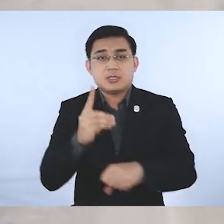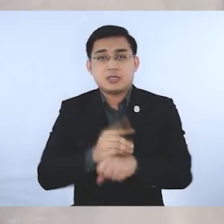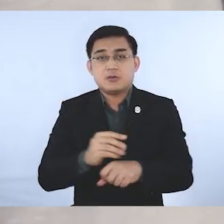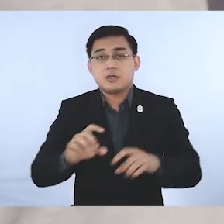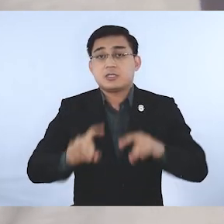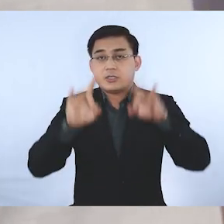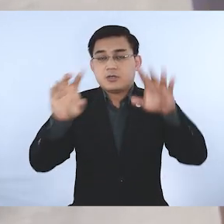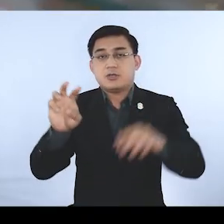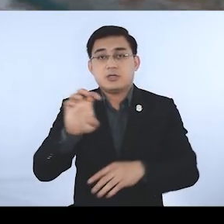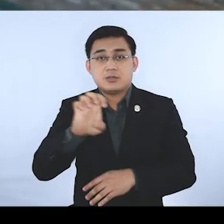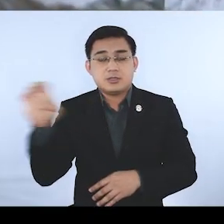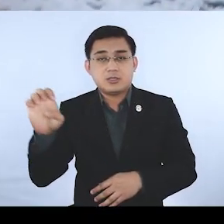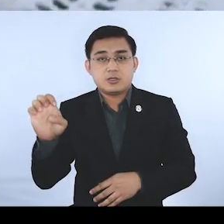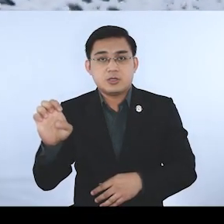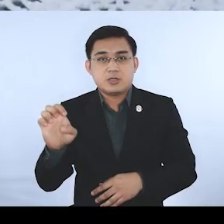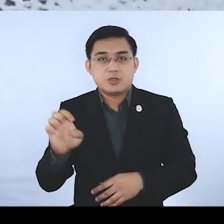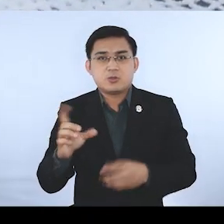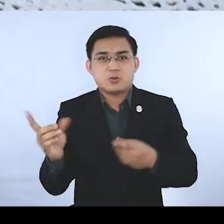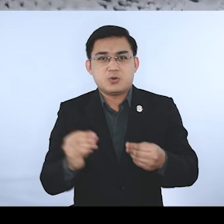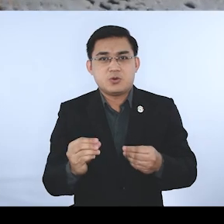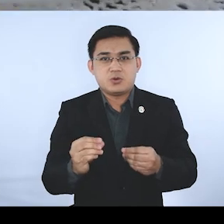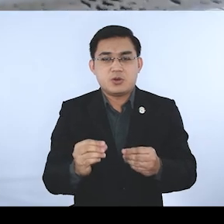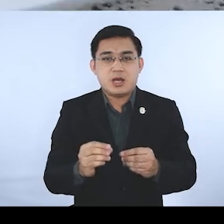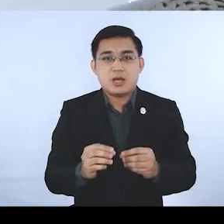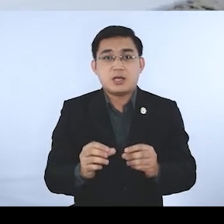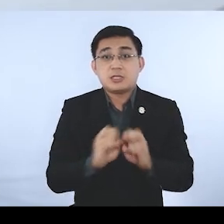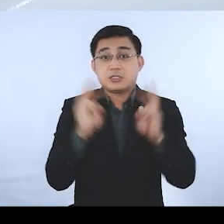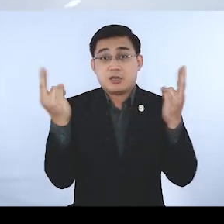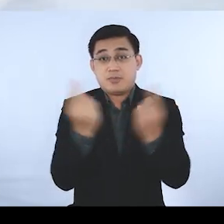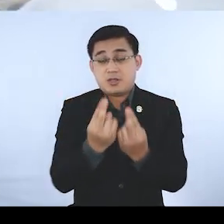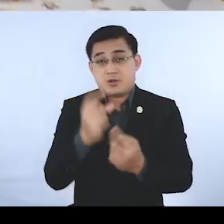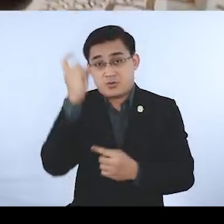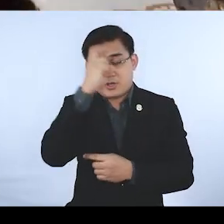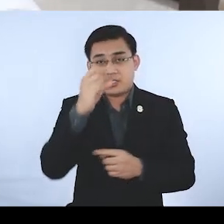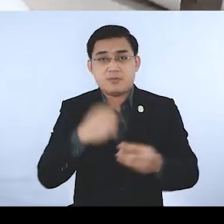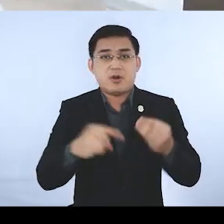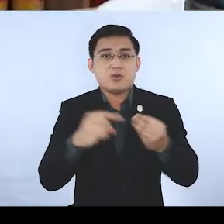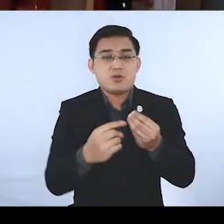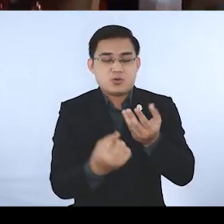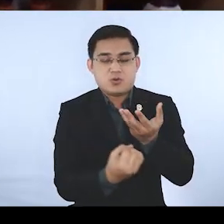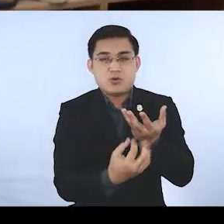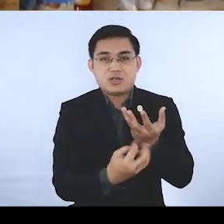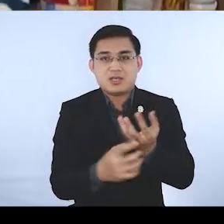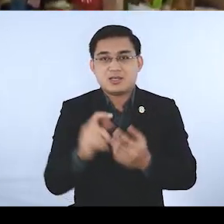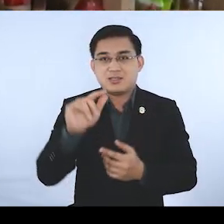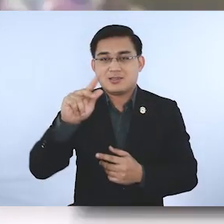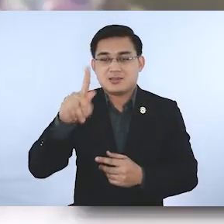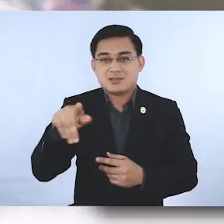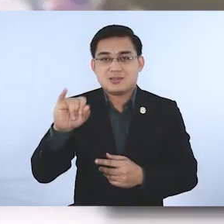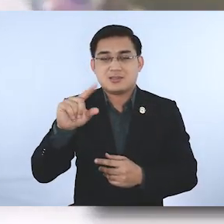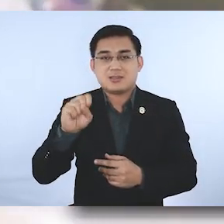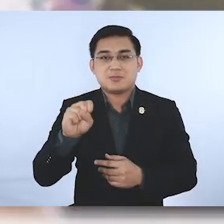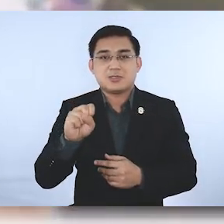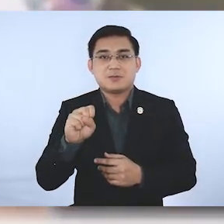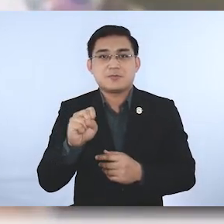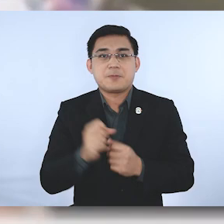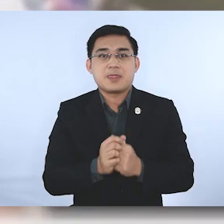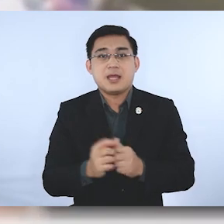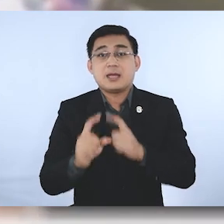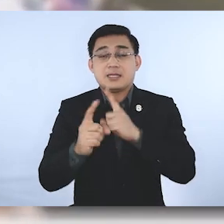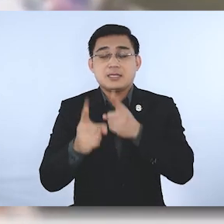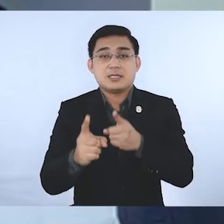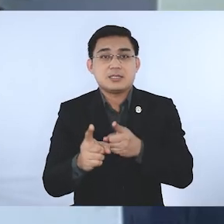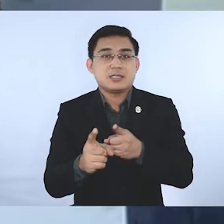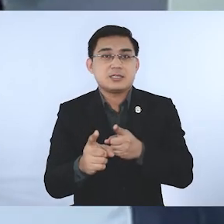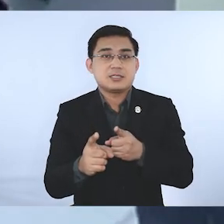East, held a Cooking Wisely seminar to provide tips and ideas for cooking at home. Attendees like Marvin